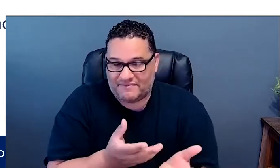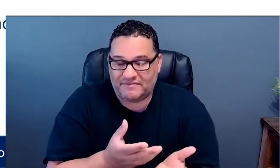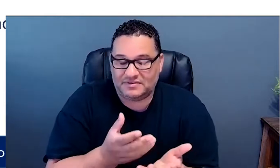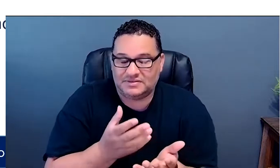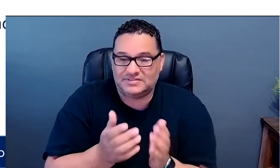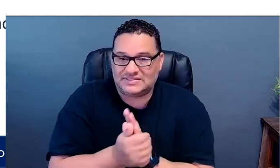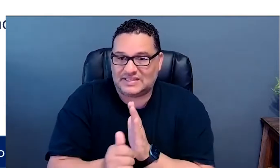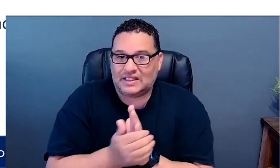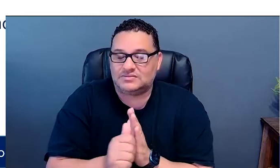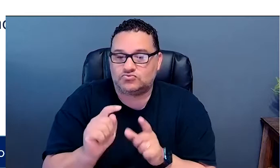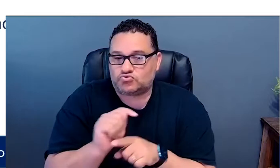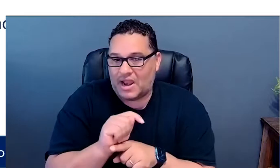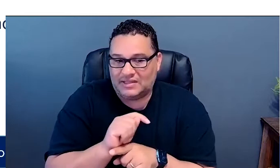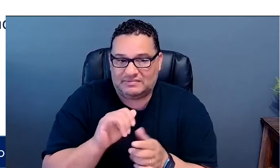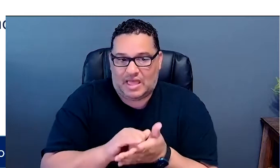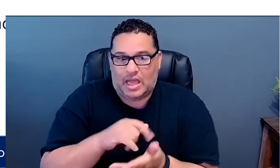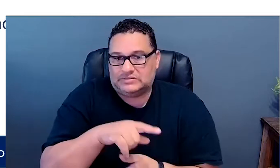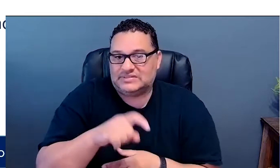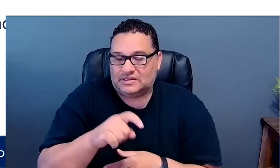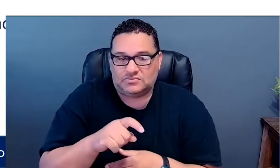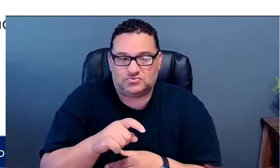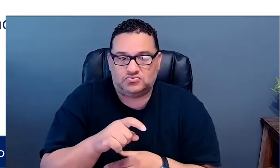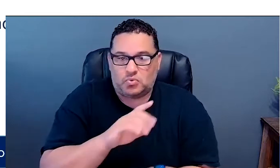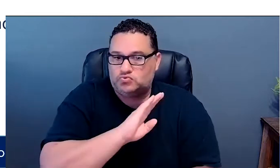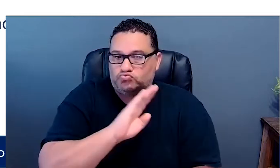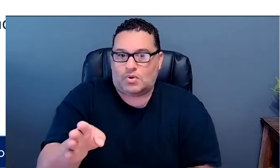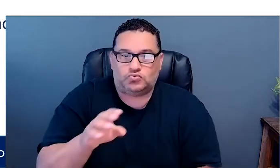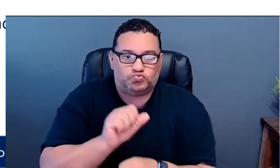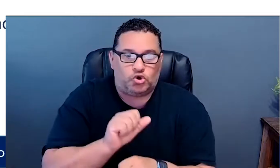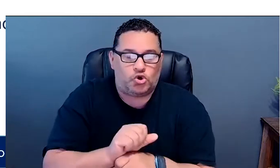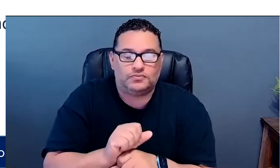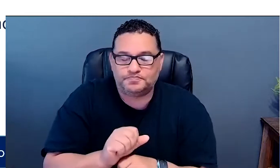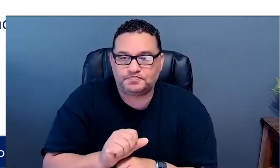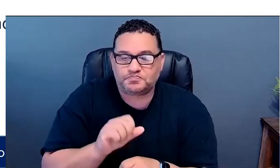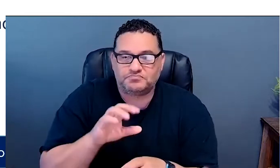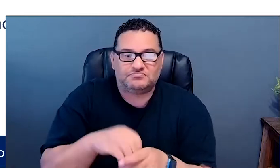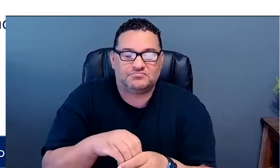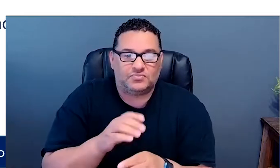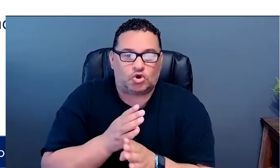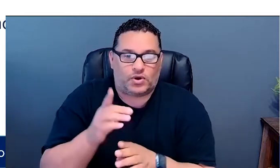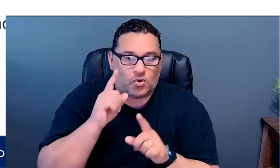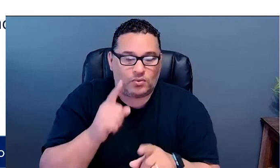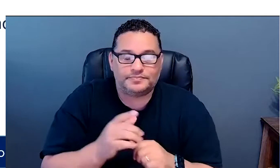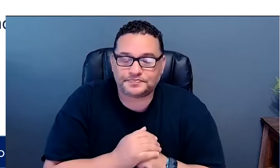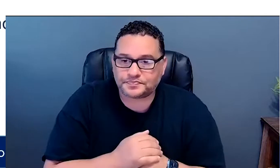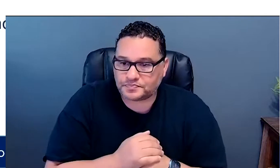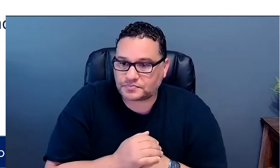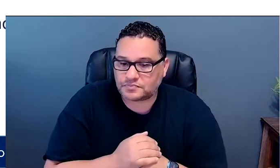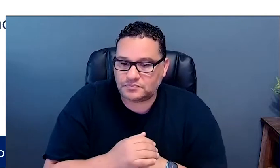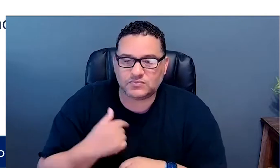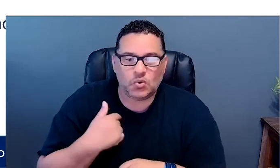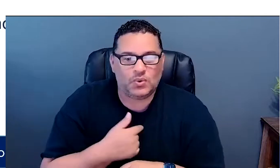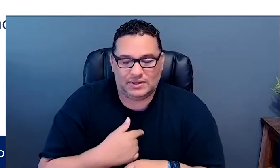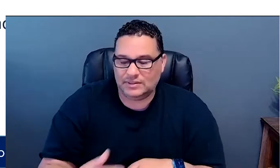needed to go right to work in their career goal. So we typically figure